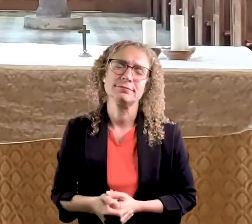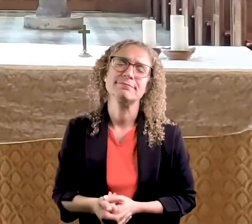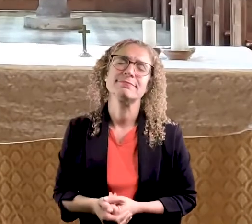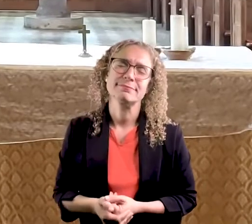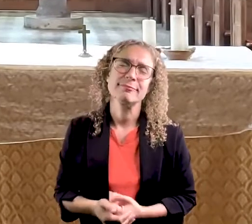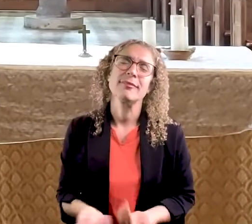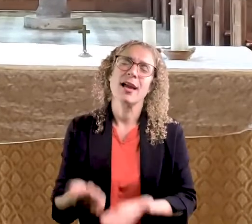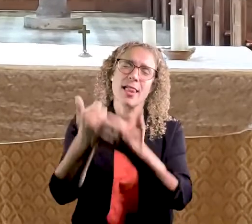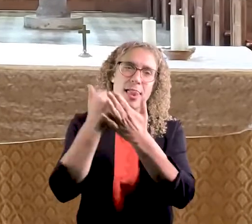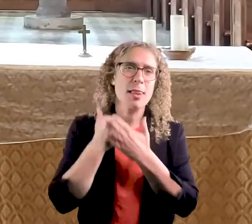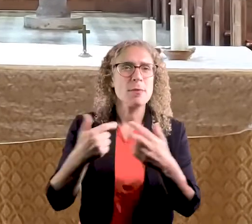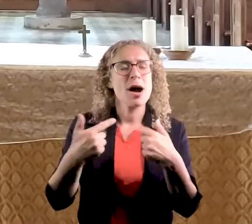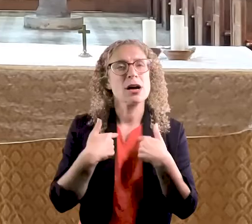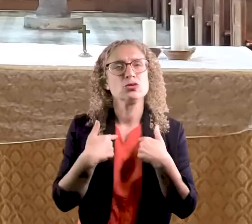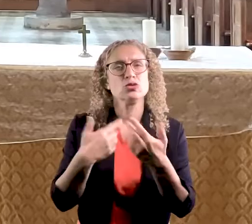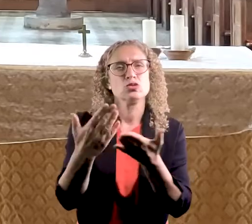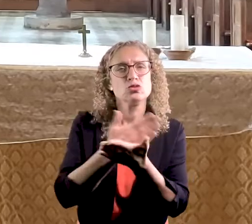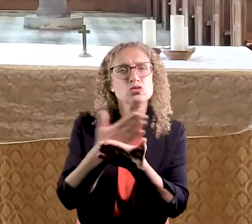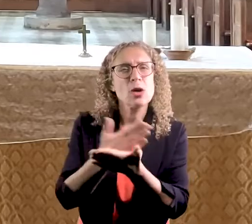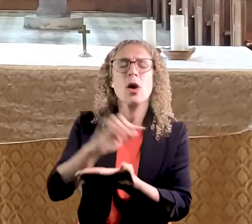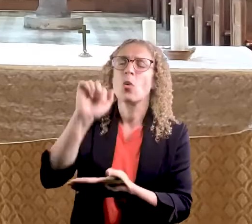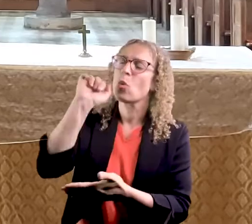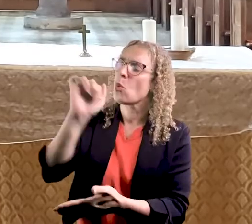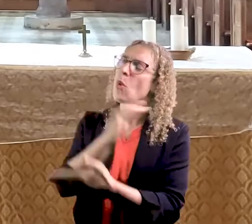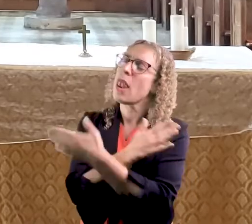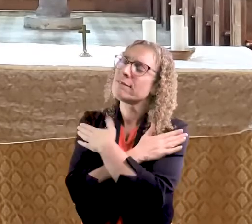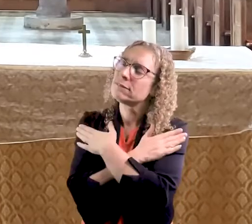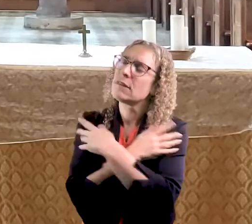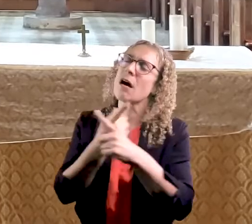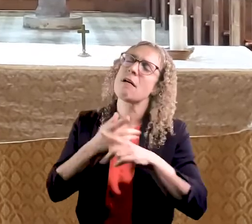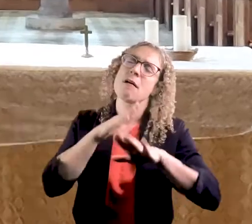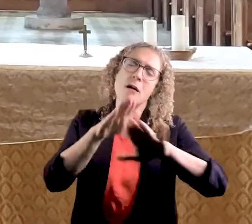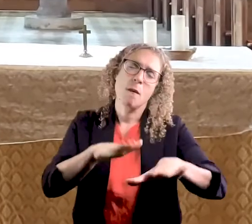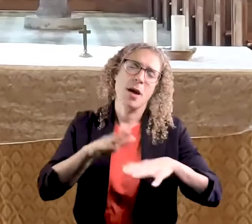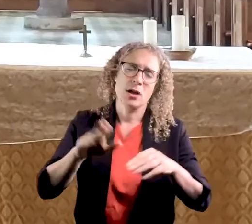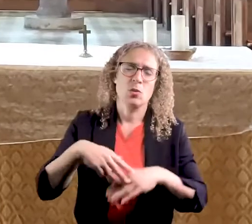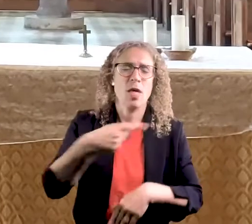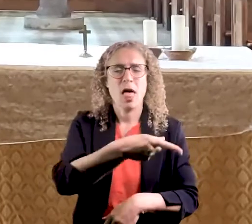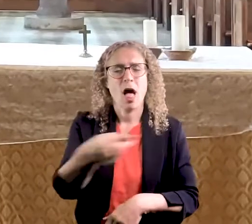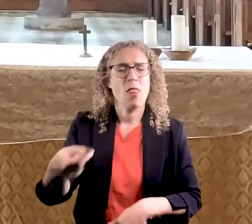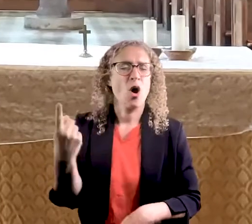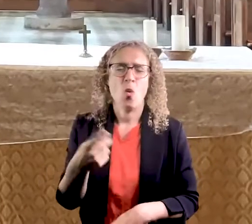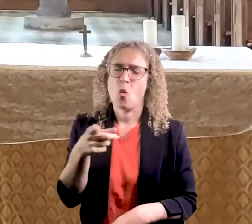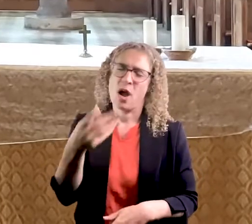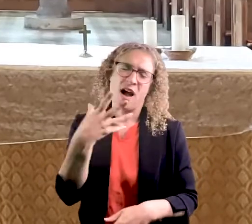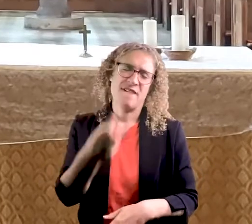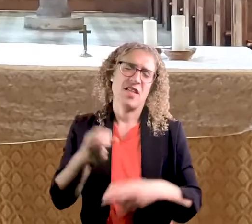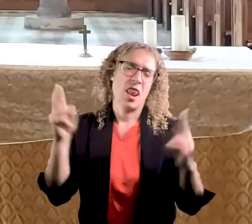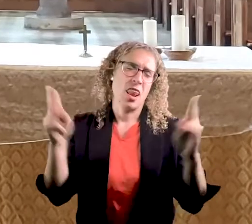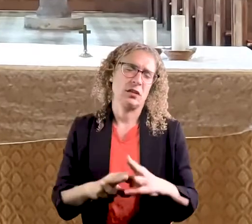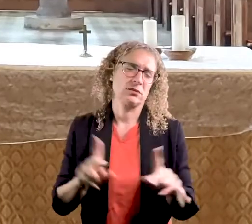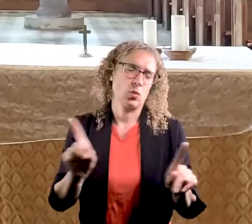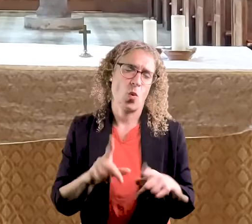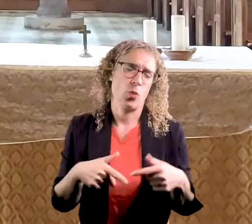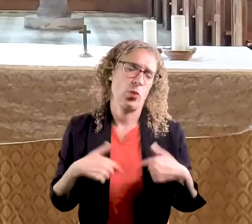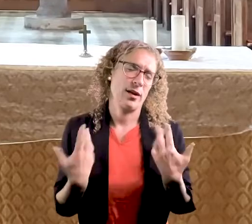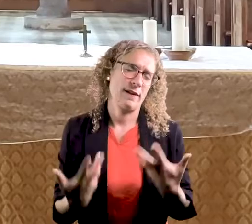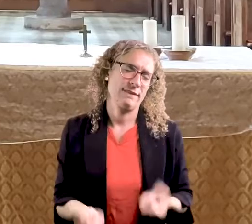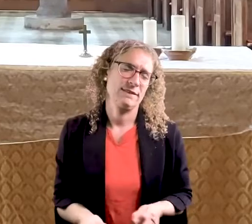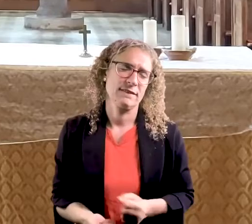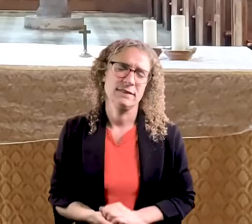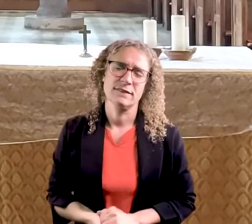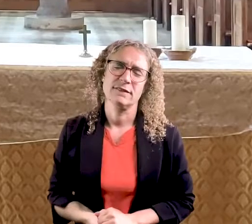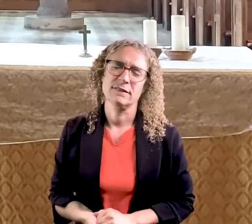Give us to share that love and compassion with those whose needs are greater than our own.